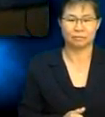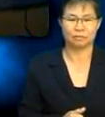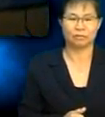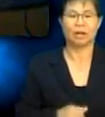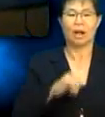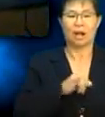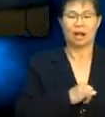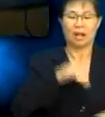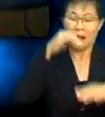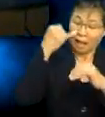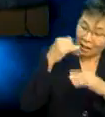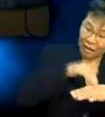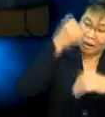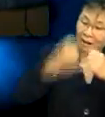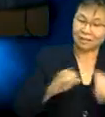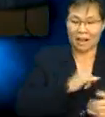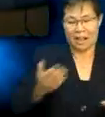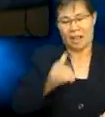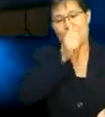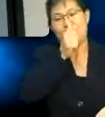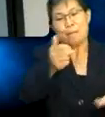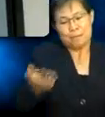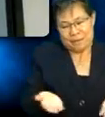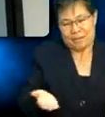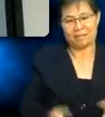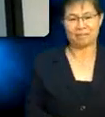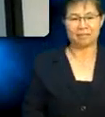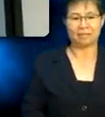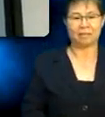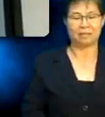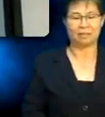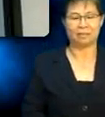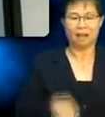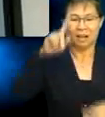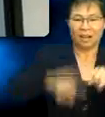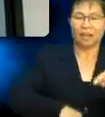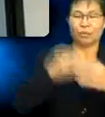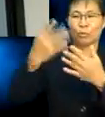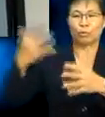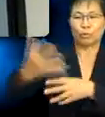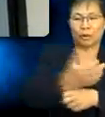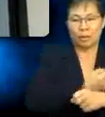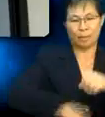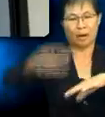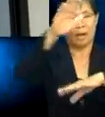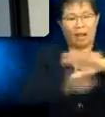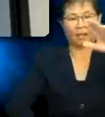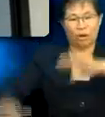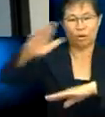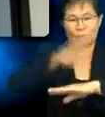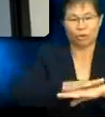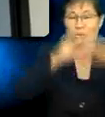Wow! At last, I'm here! I can't wait to get my hands on